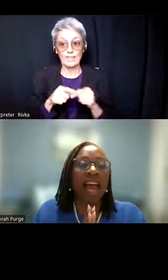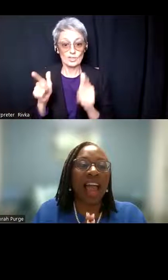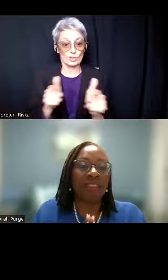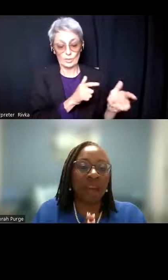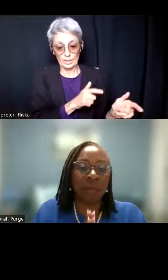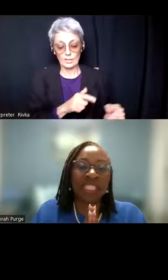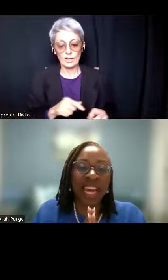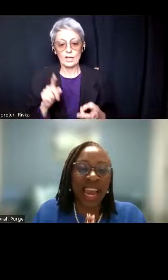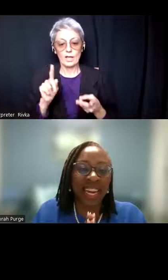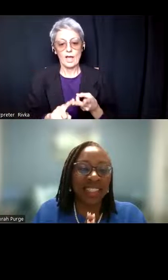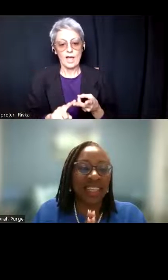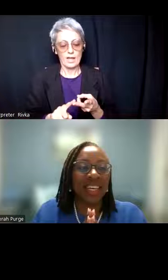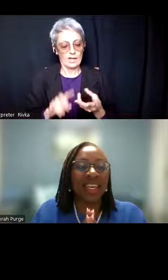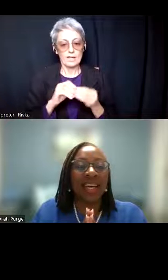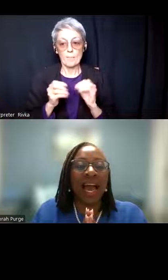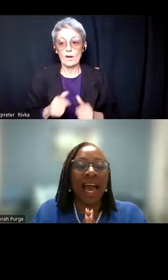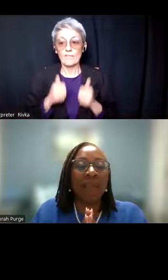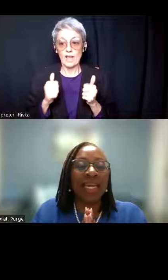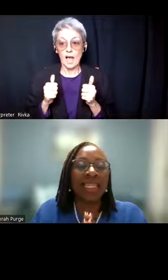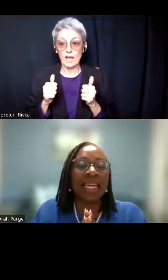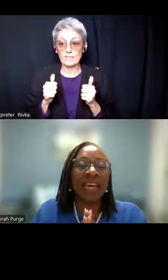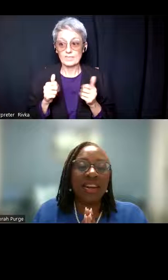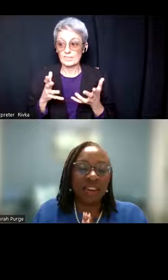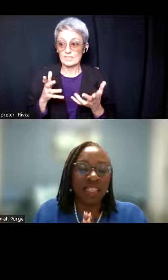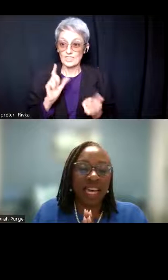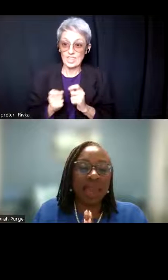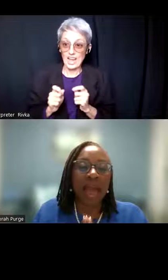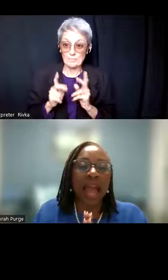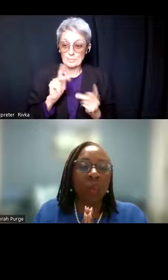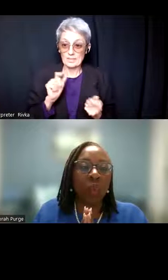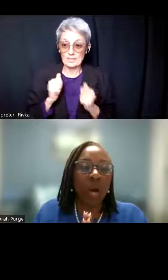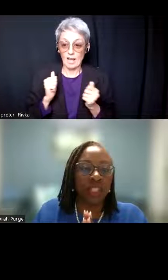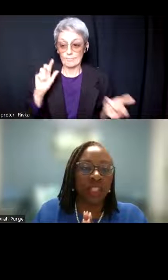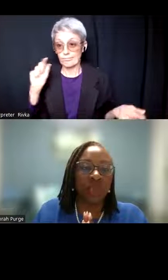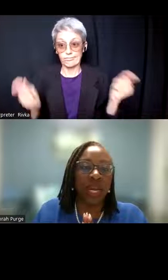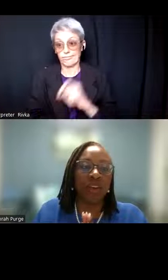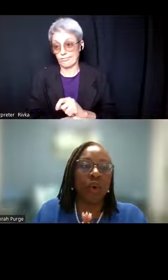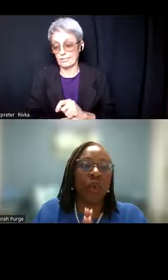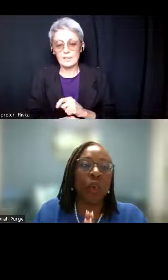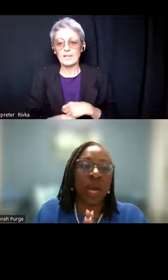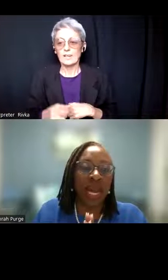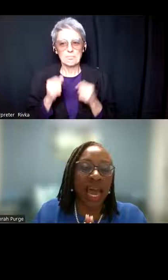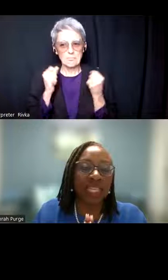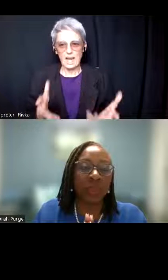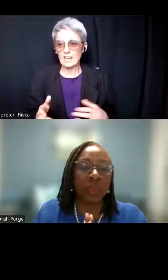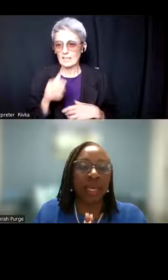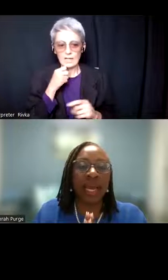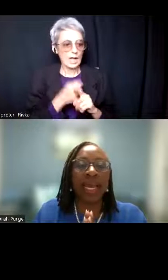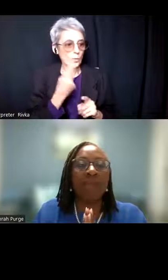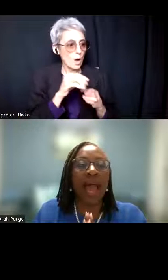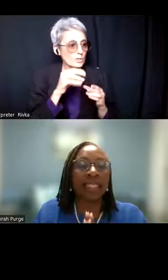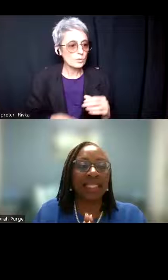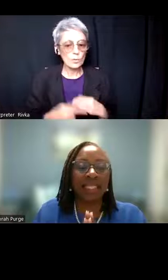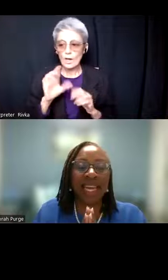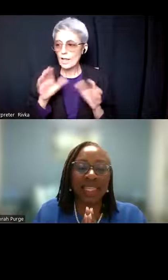of lives that were changed, it didn't just impact one student or one classroom.